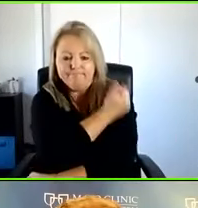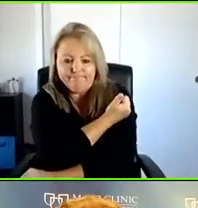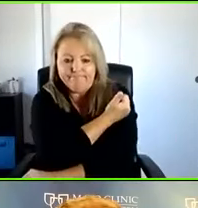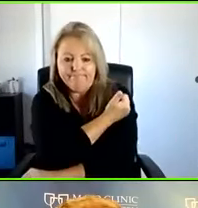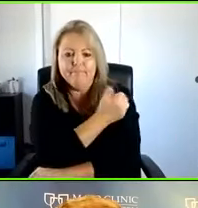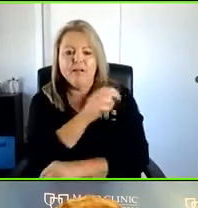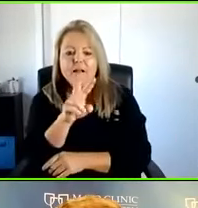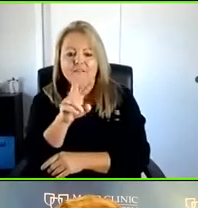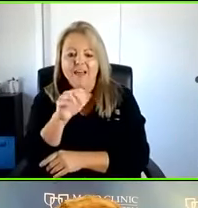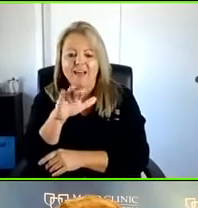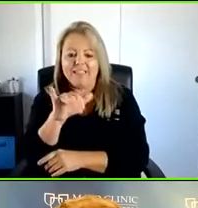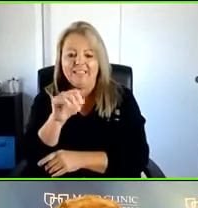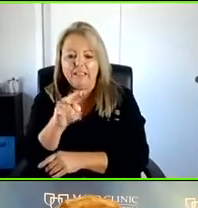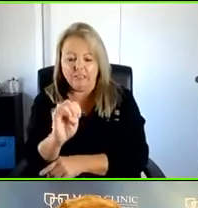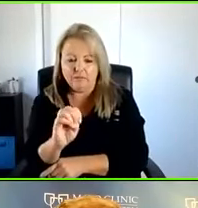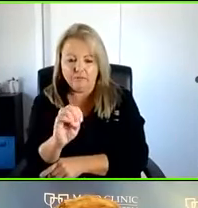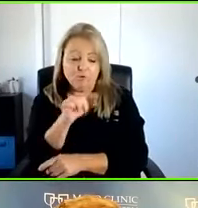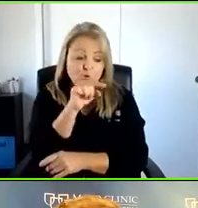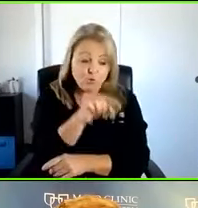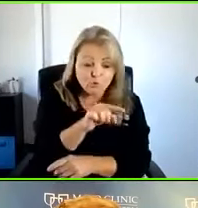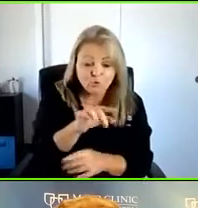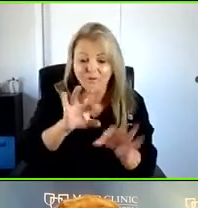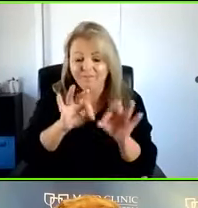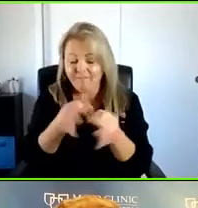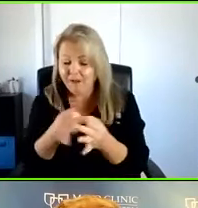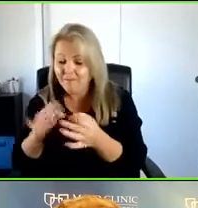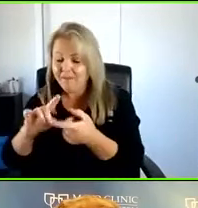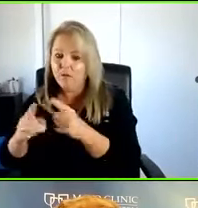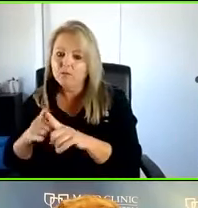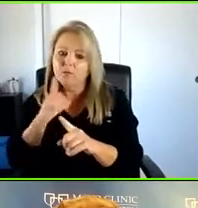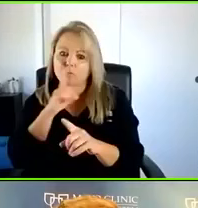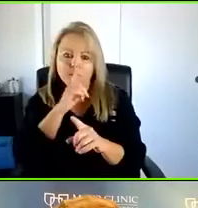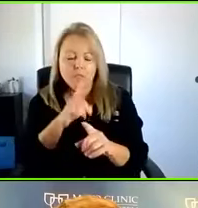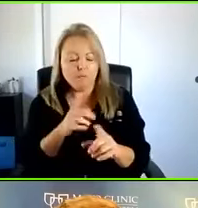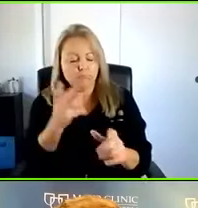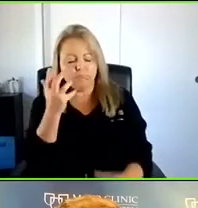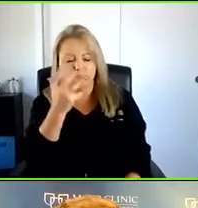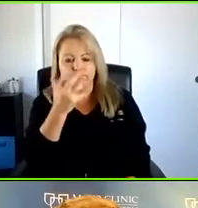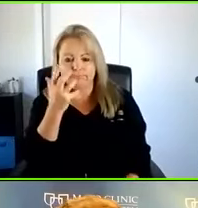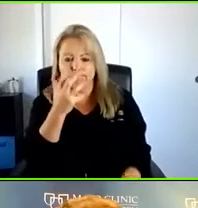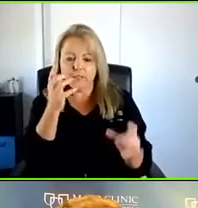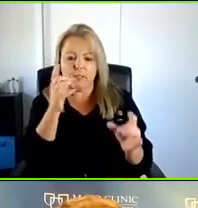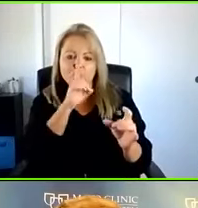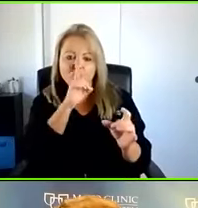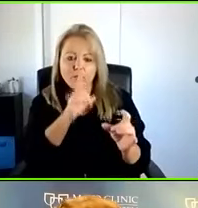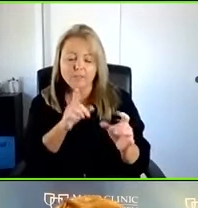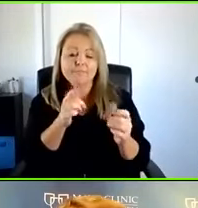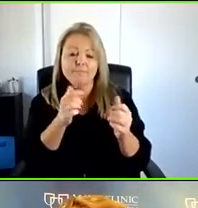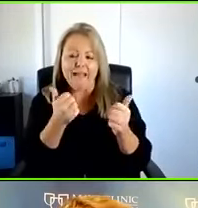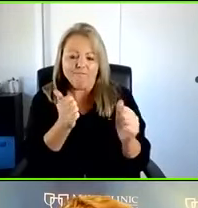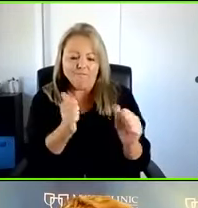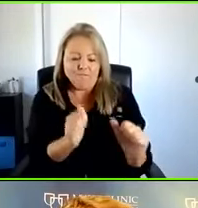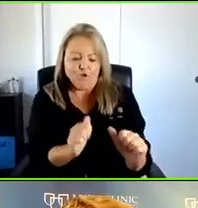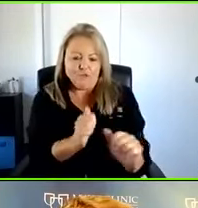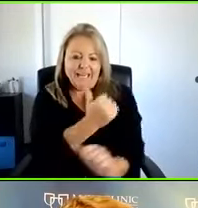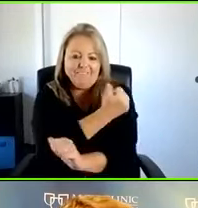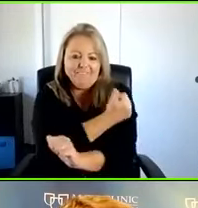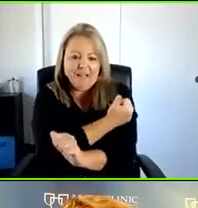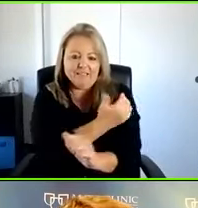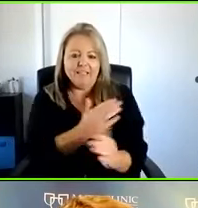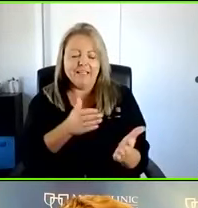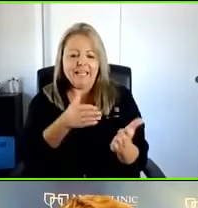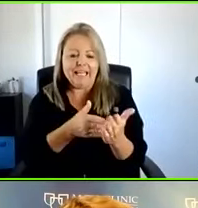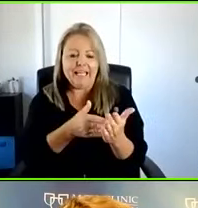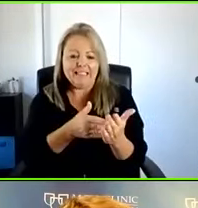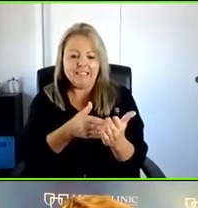you, your families, your friends, and your communities. It's going to be a big deal this year. And so please take those efforts and get vaccinated against the influenza,